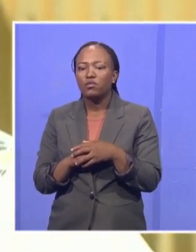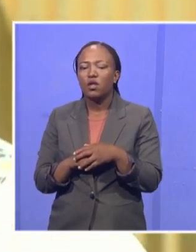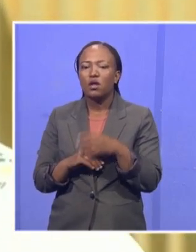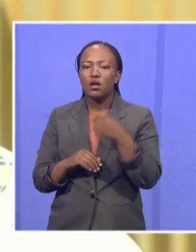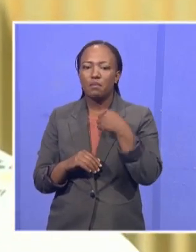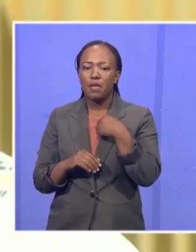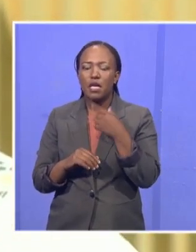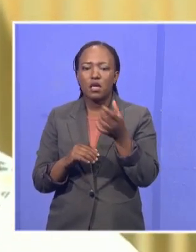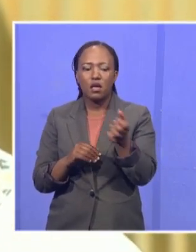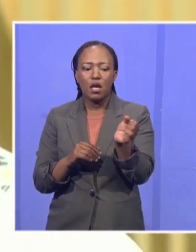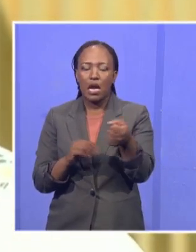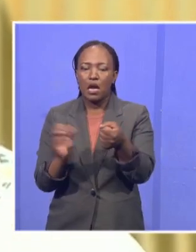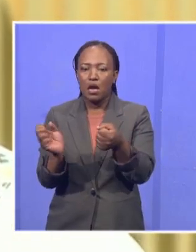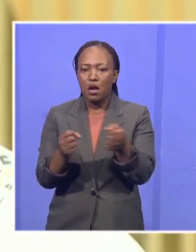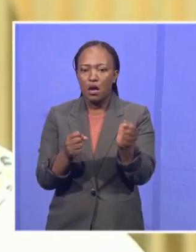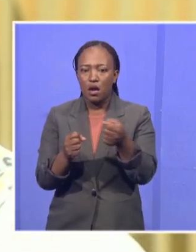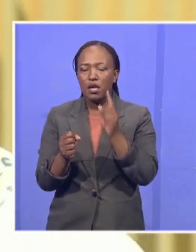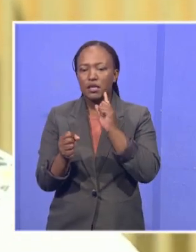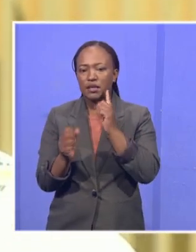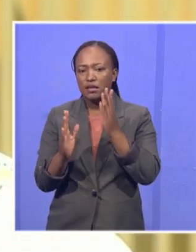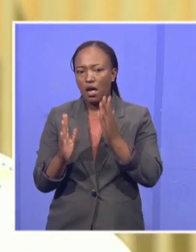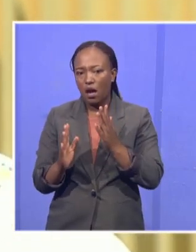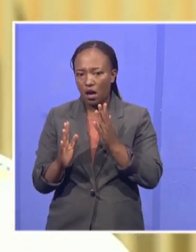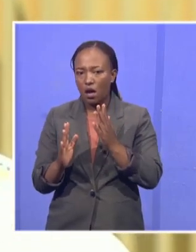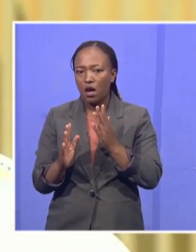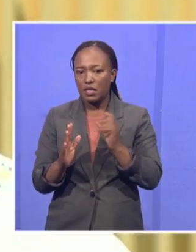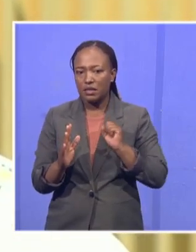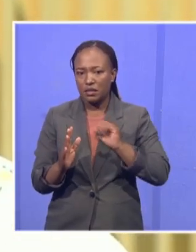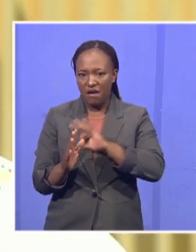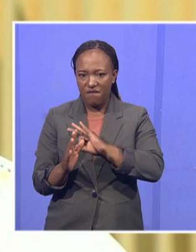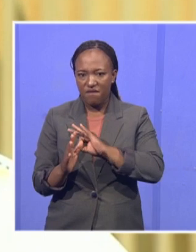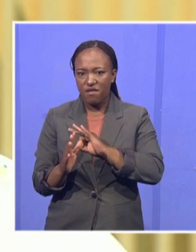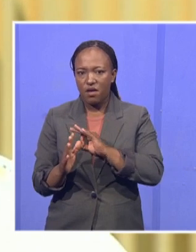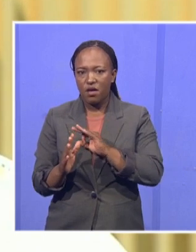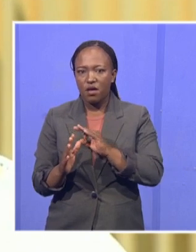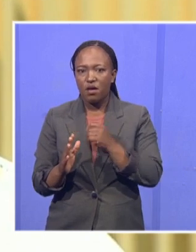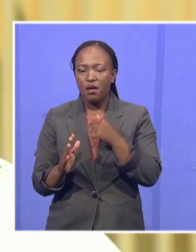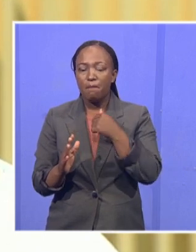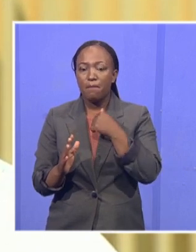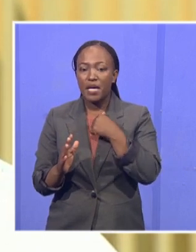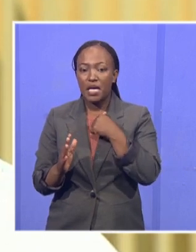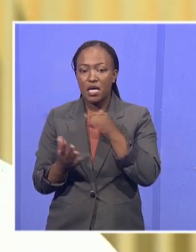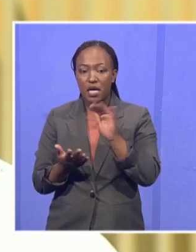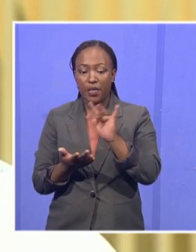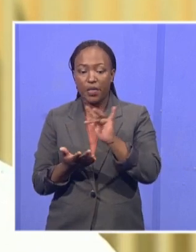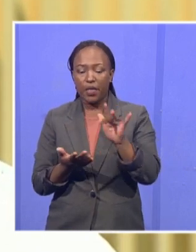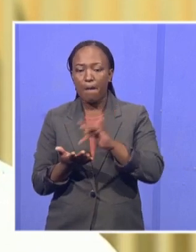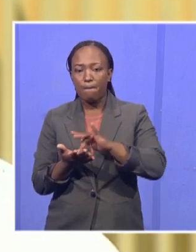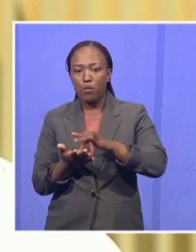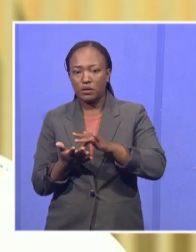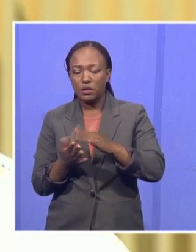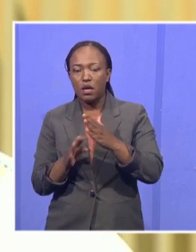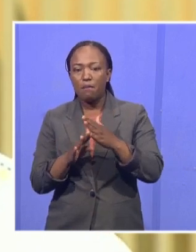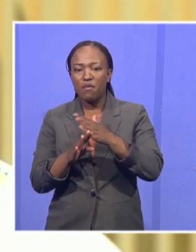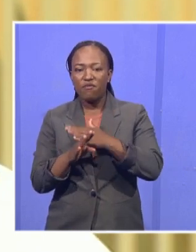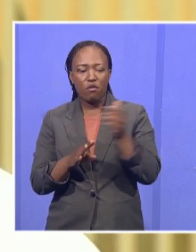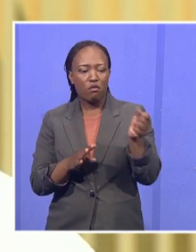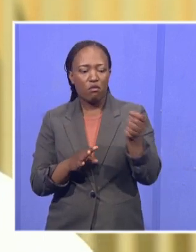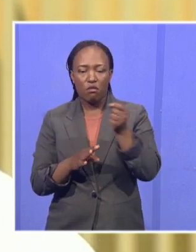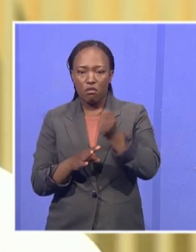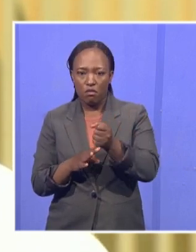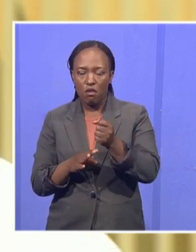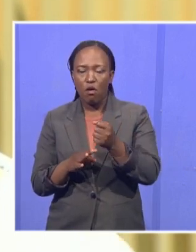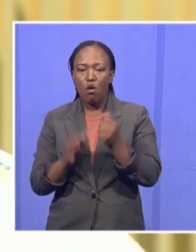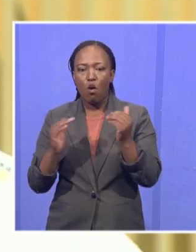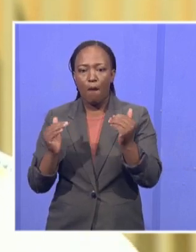school's results, because if I've got a vacant post, before I employ anyone or promote anyone,